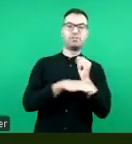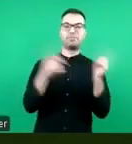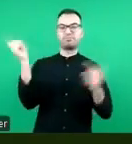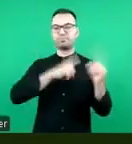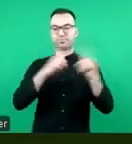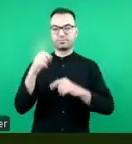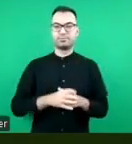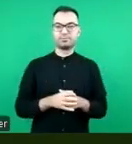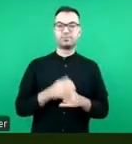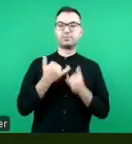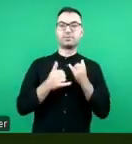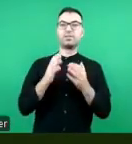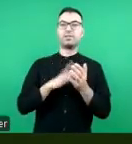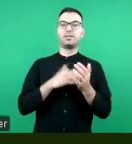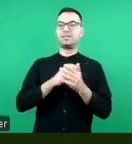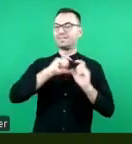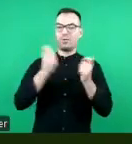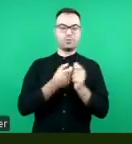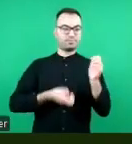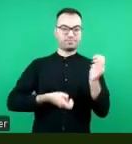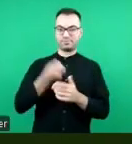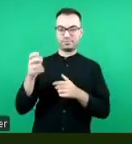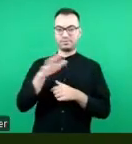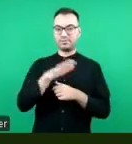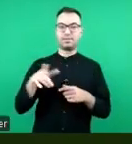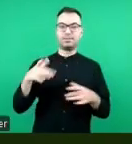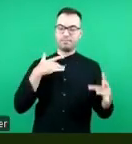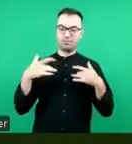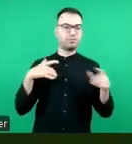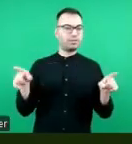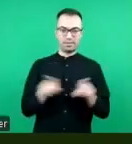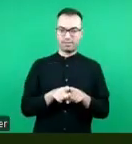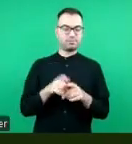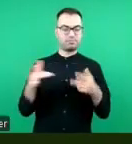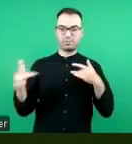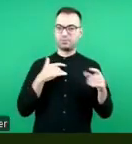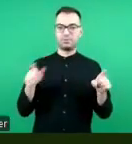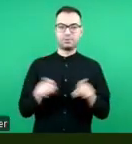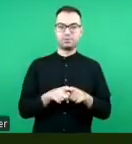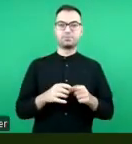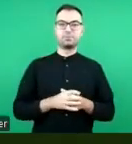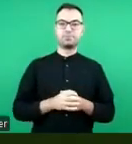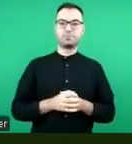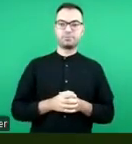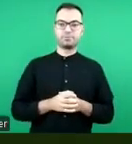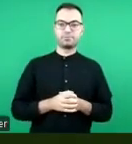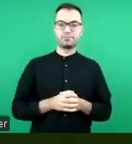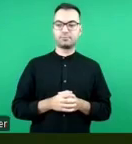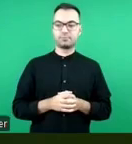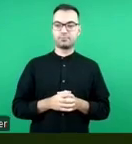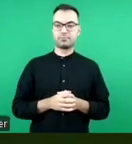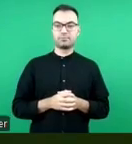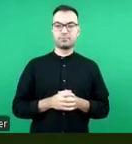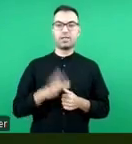If you like completely get rid of those structures, they suffer as well as even if they don't develop in